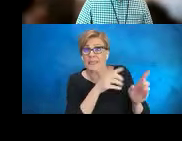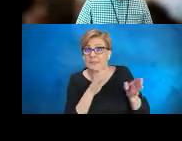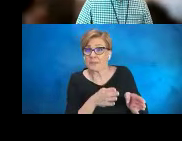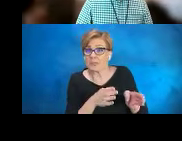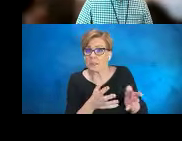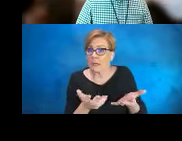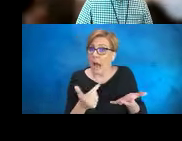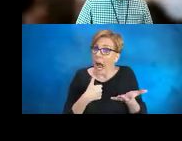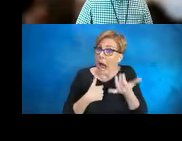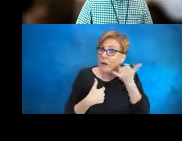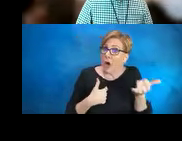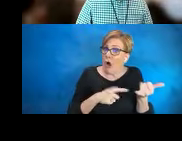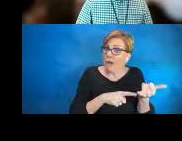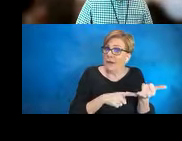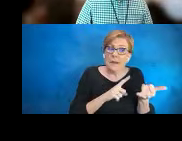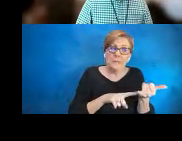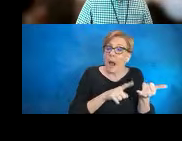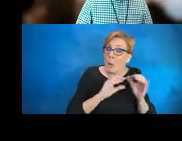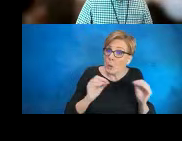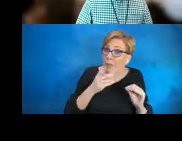that was the office they had called.